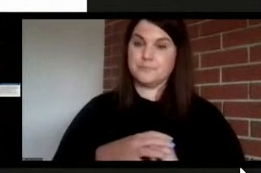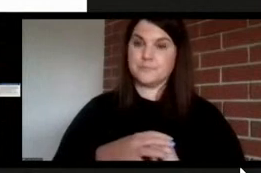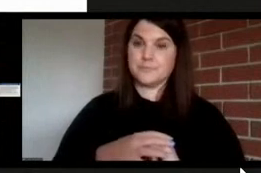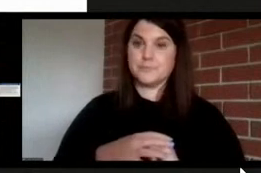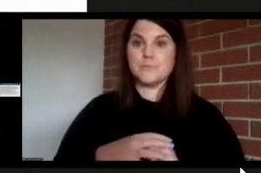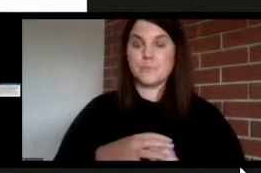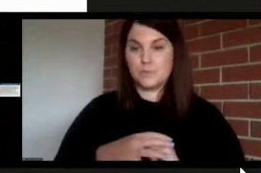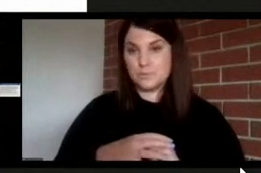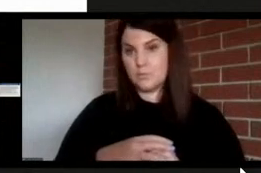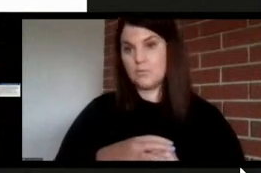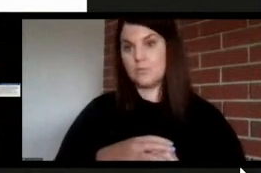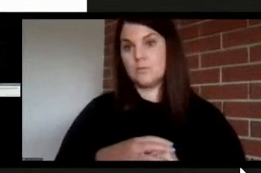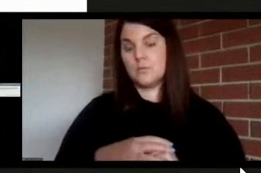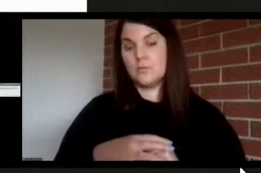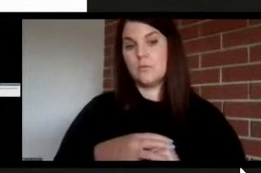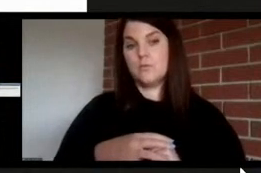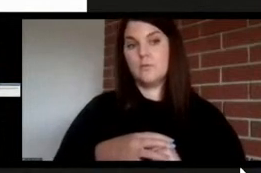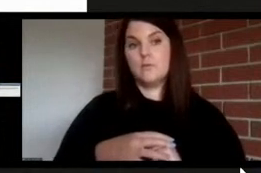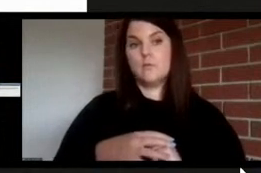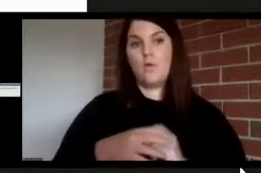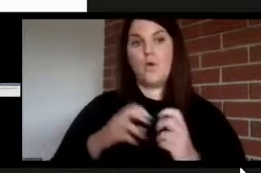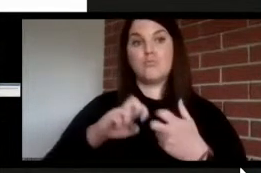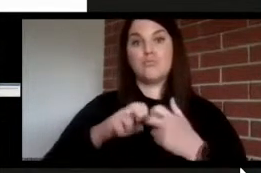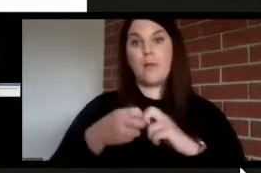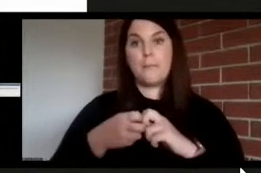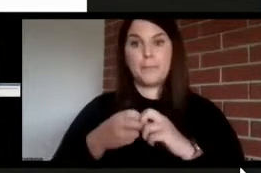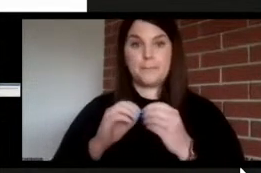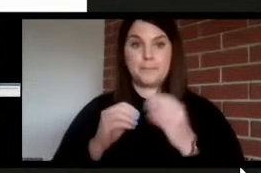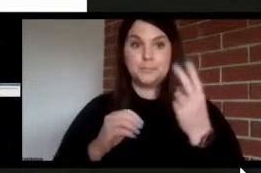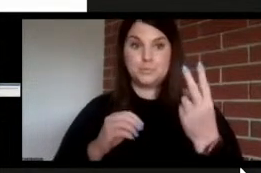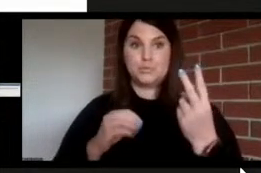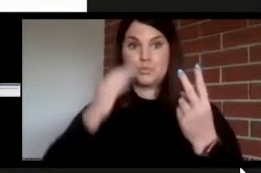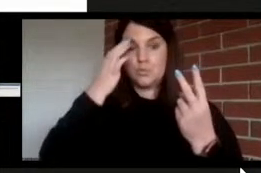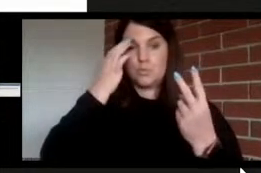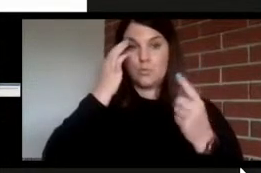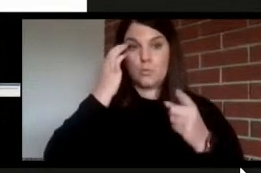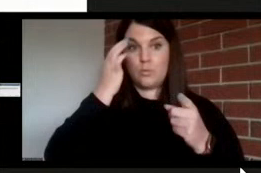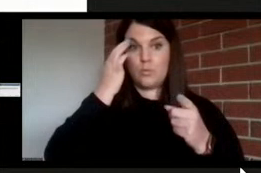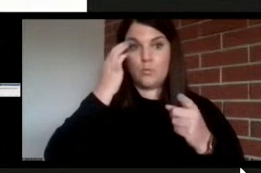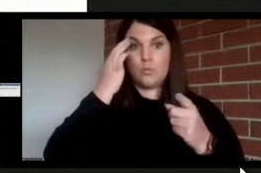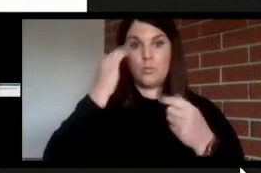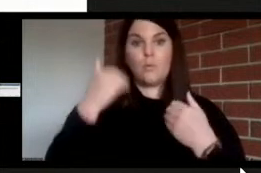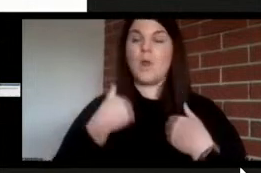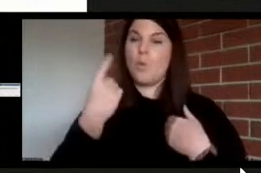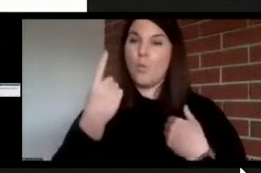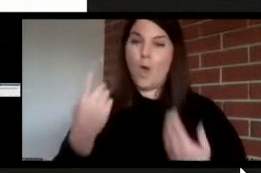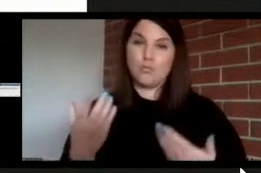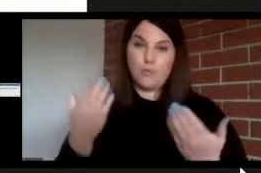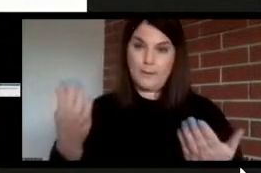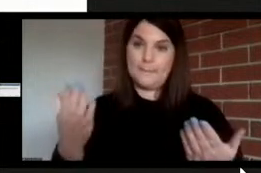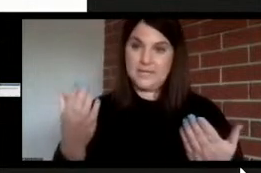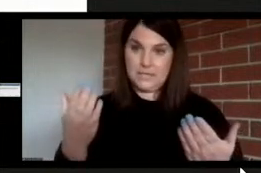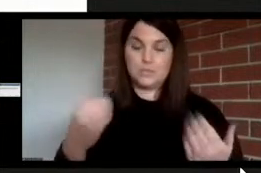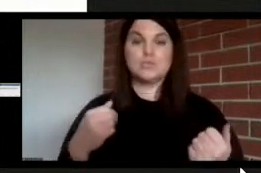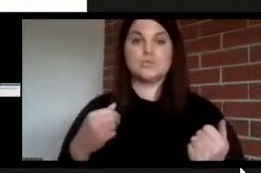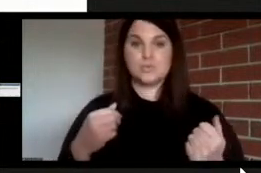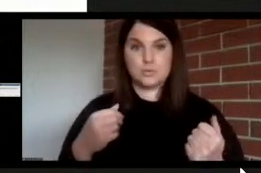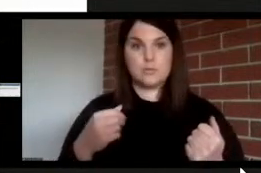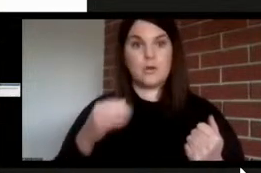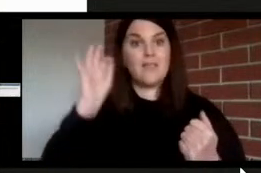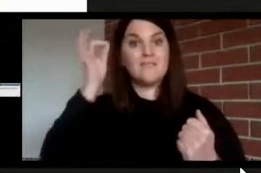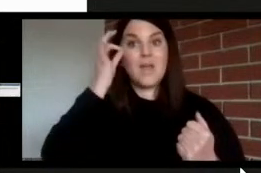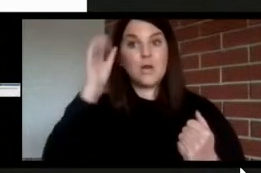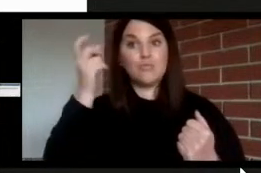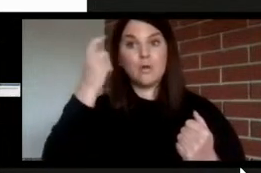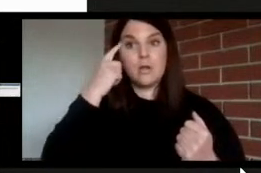for problem statement 2, the next slide, we had just one recommendation here, and that was that the federal